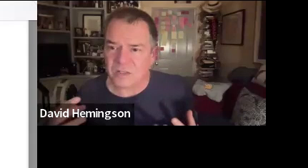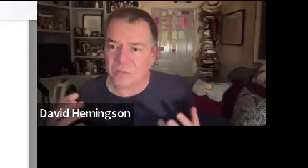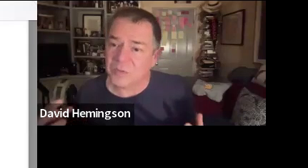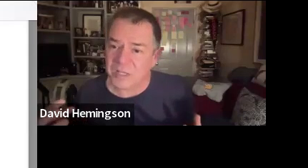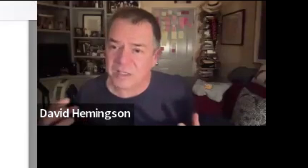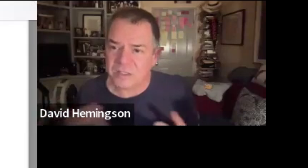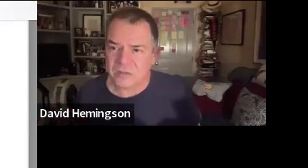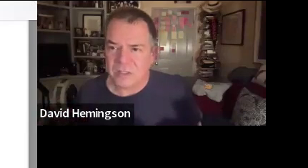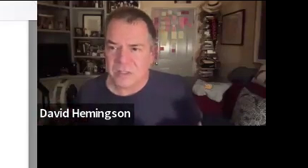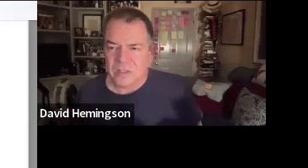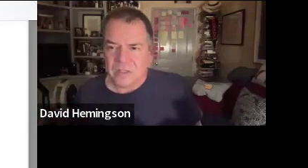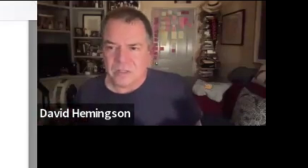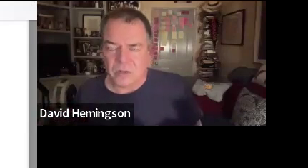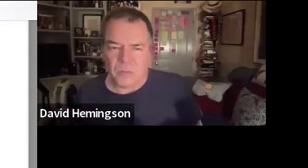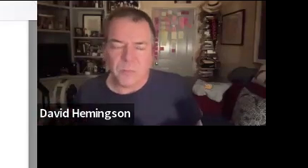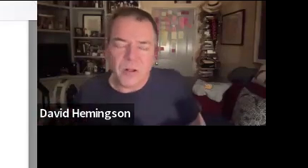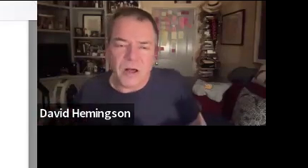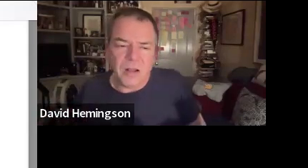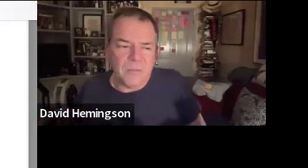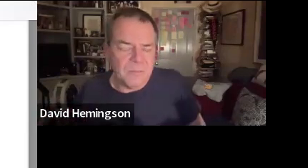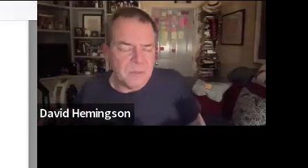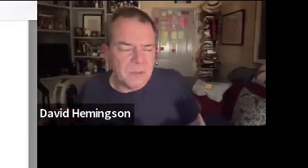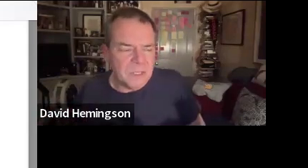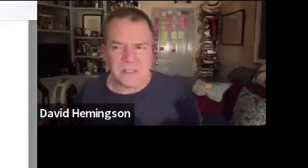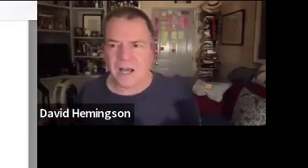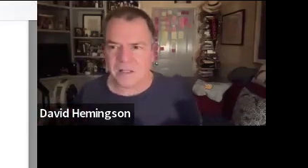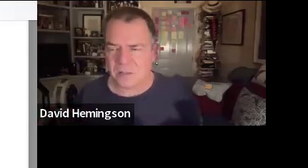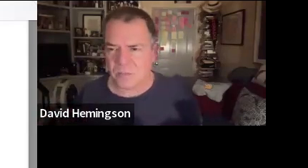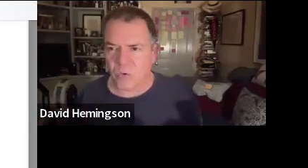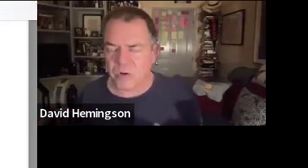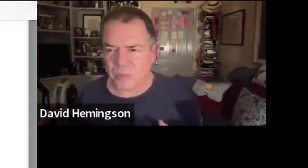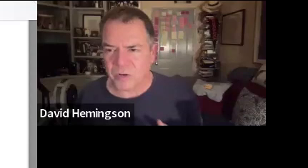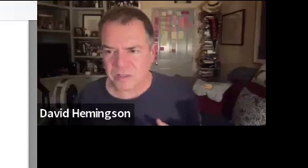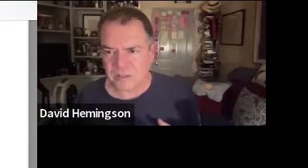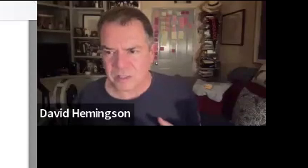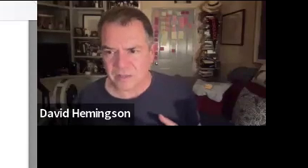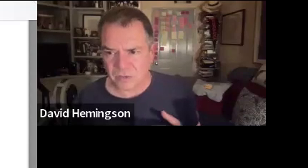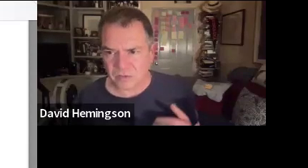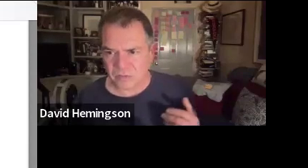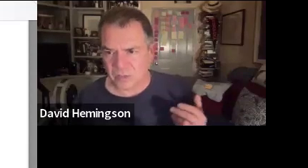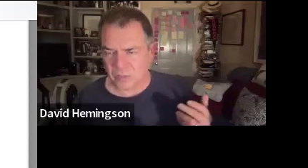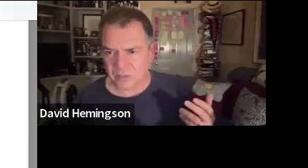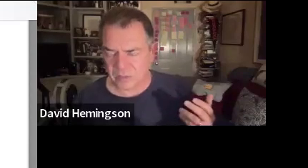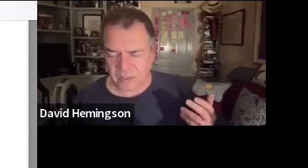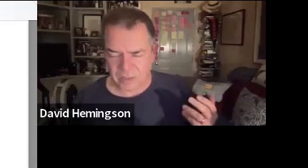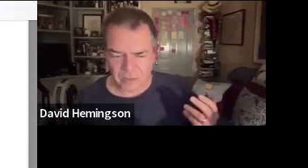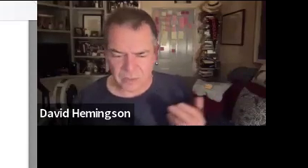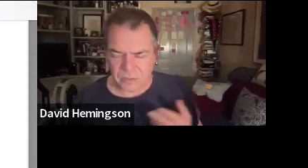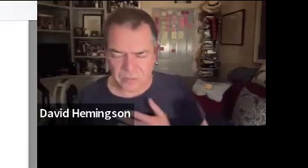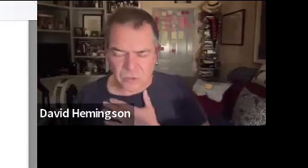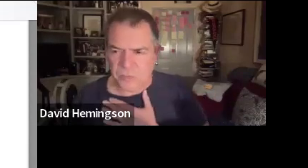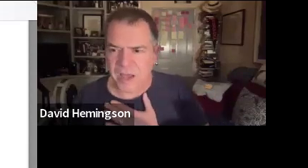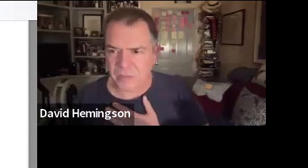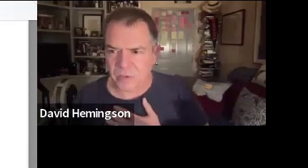really wants or who he really is, So Paul Hunnam is not some warrior prince like George,